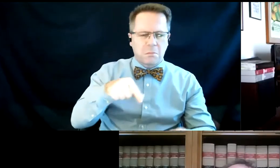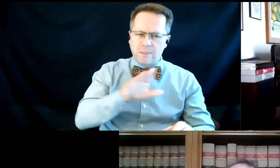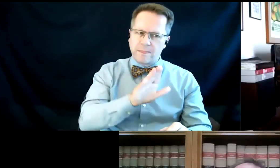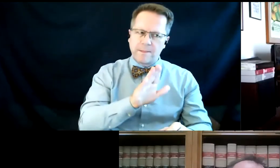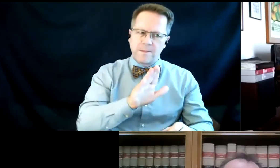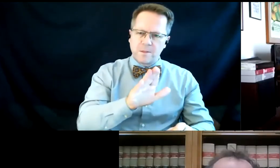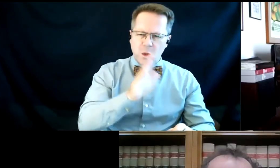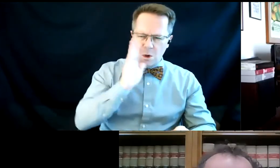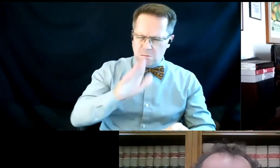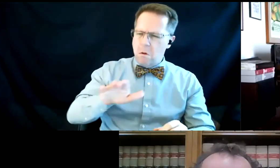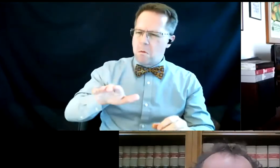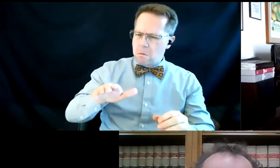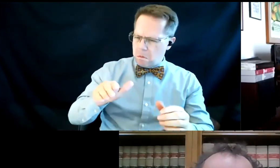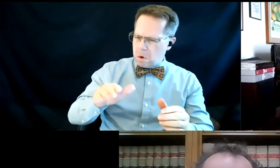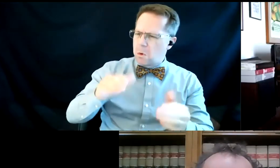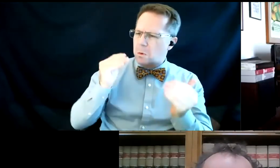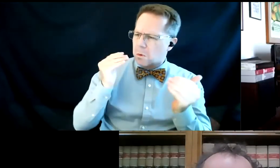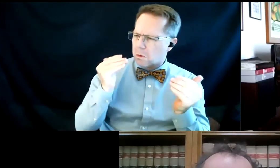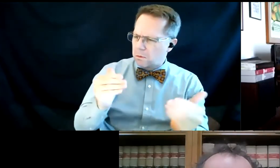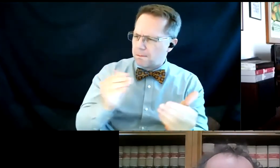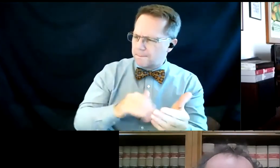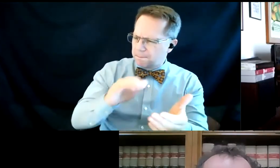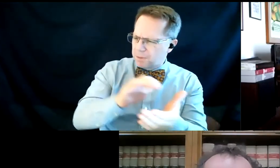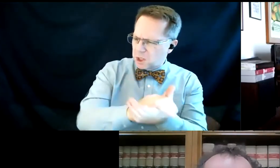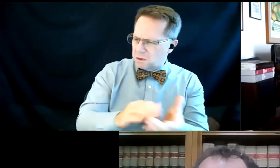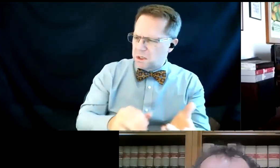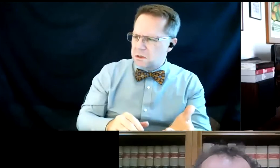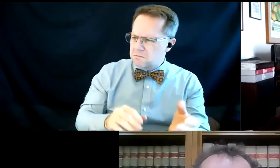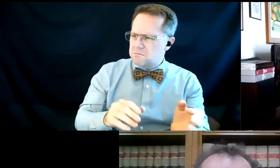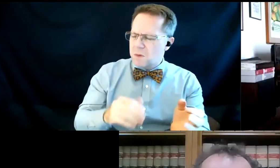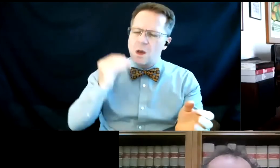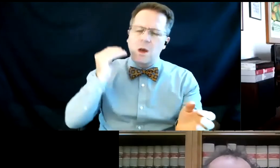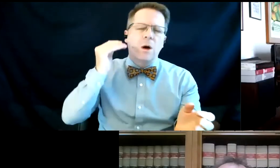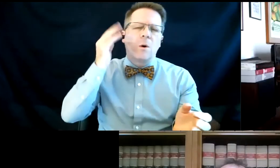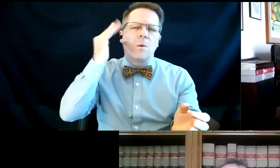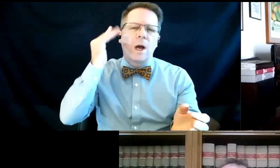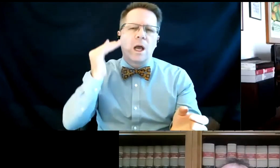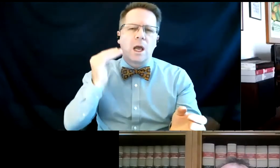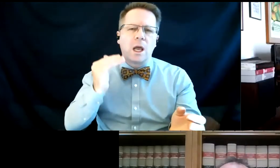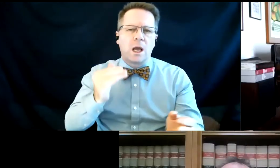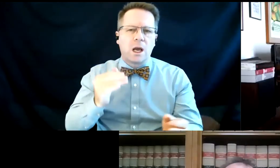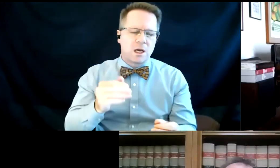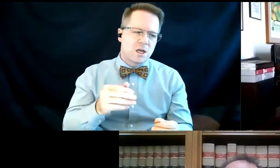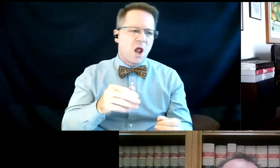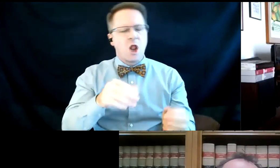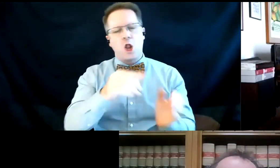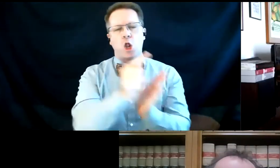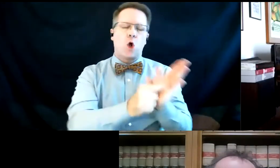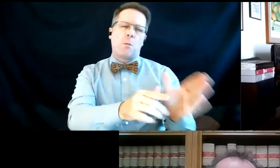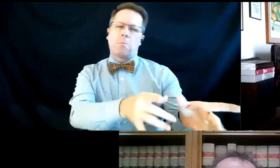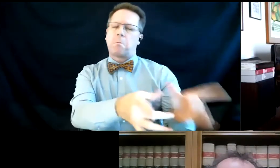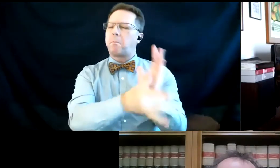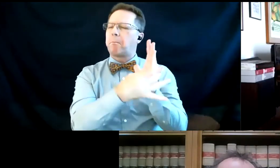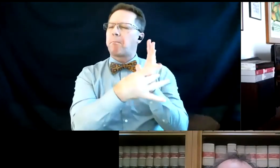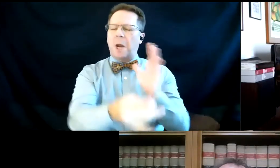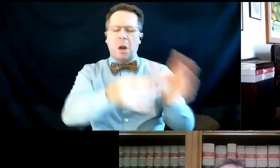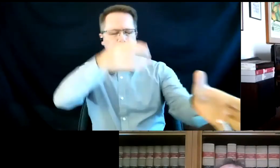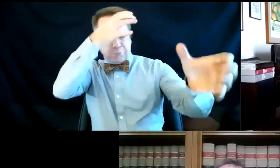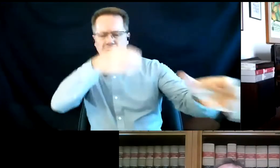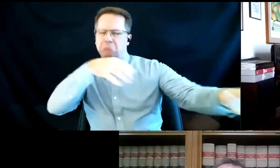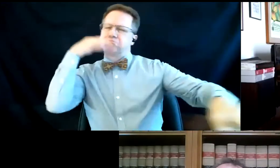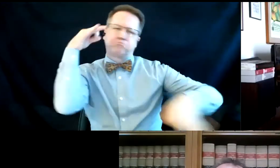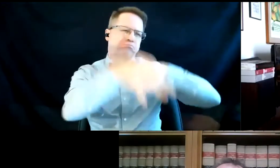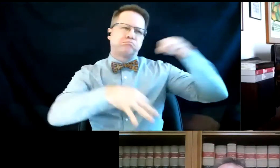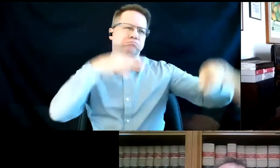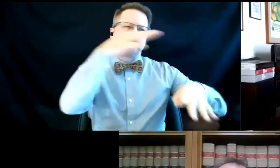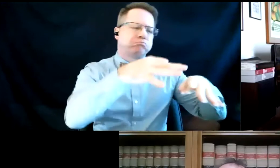not because there were great amicus briefs filed, that's all important, but the reason that they recognized marriage equality was because there